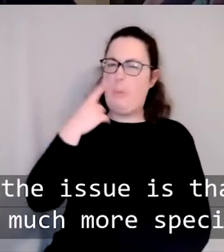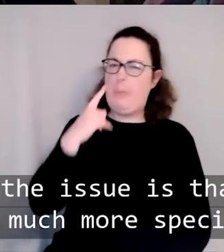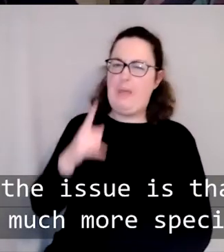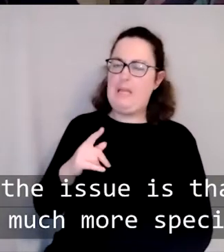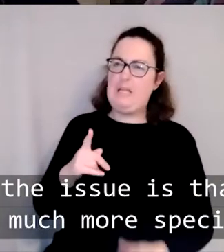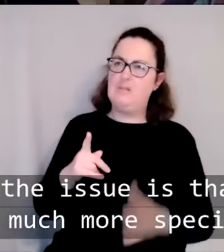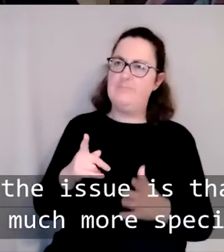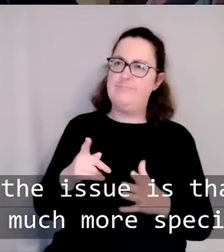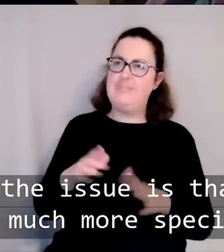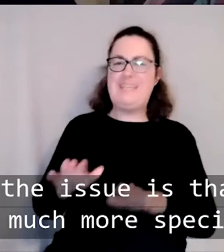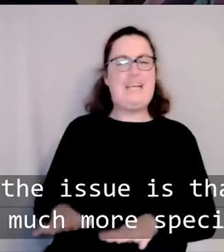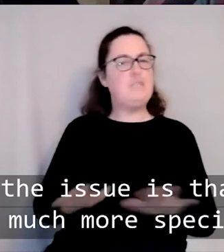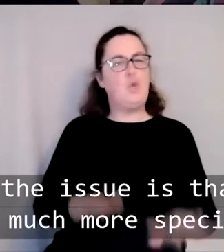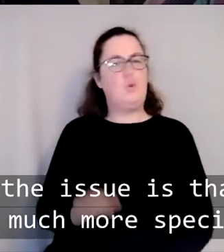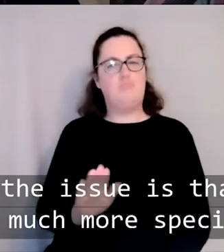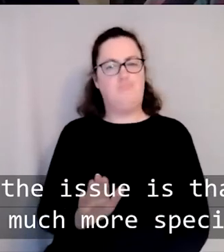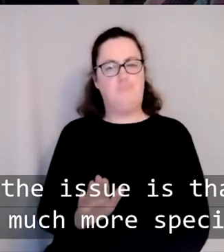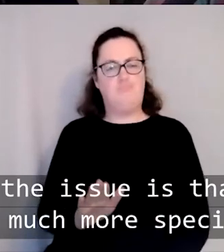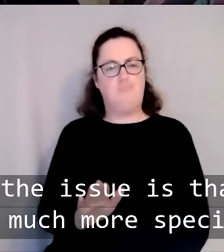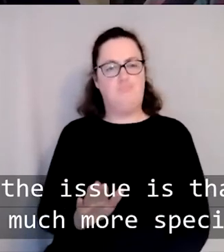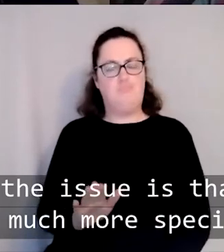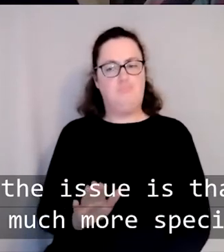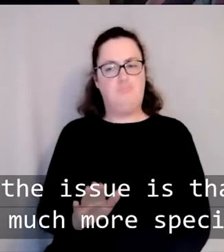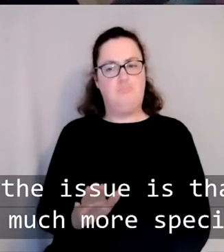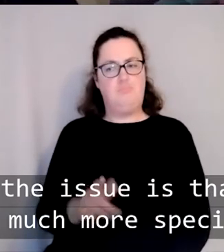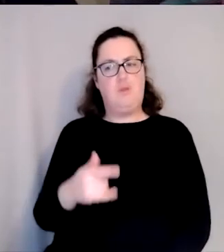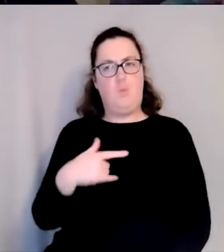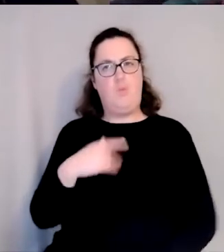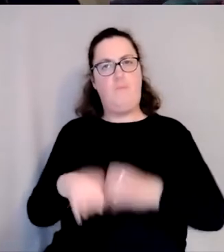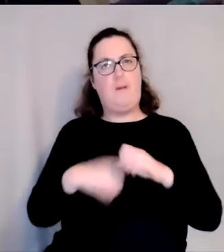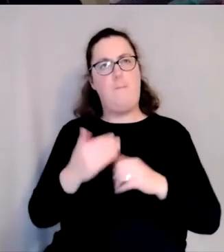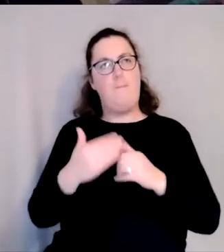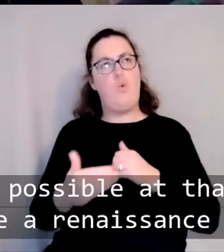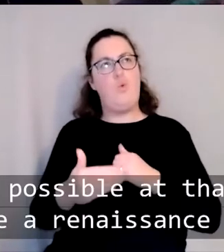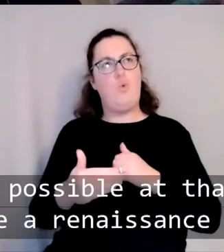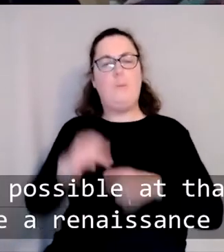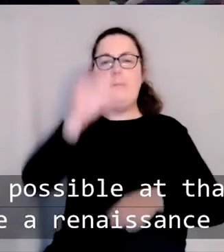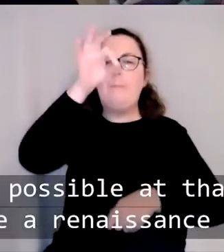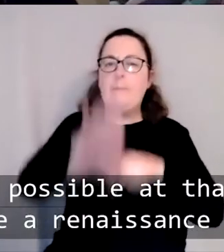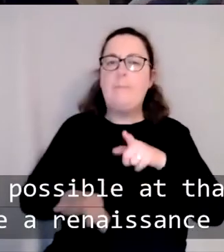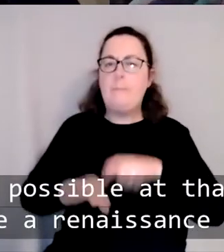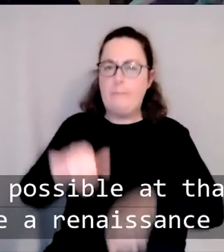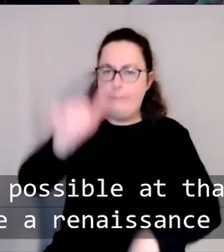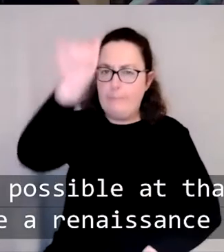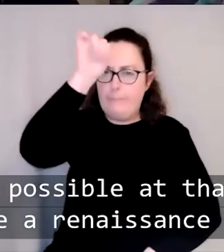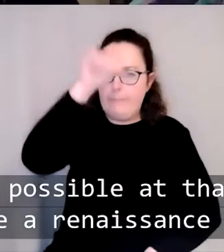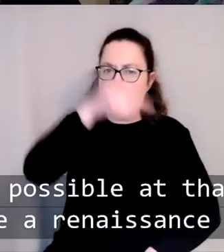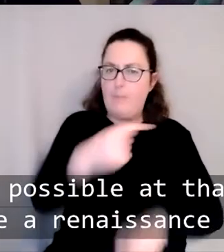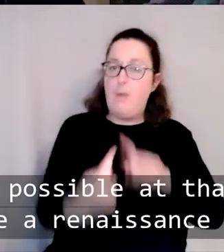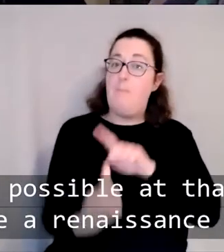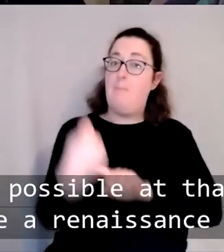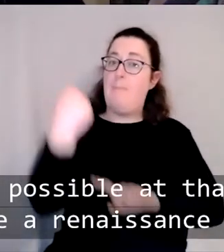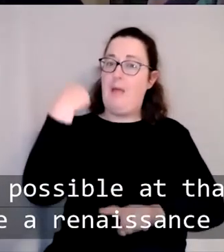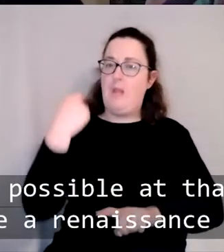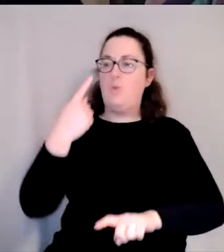think the issue is that we've become much more specialist. It was possible at that time to